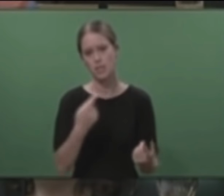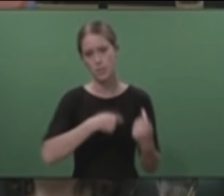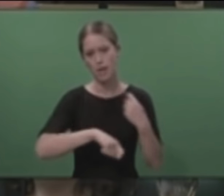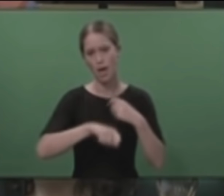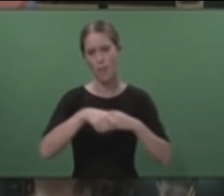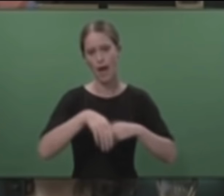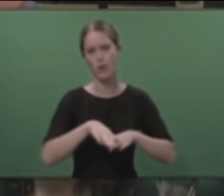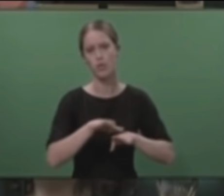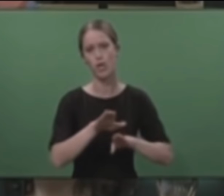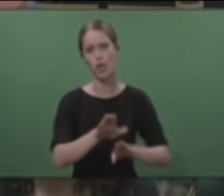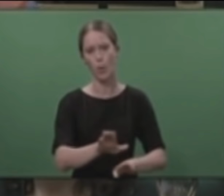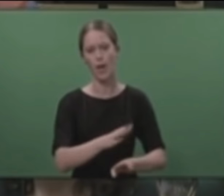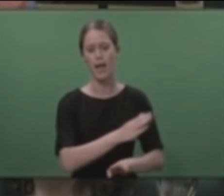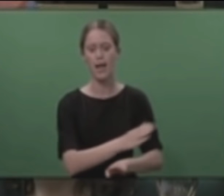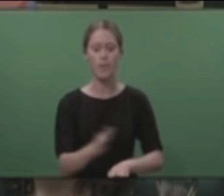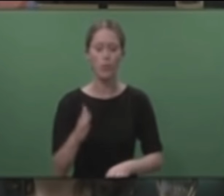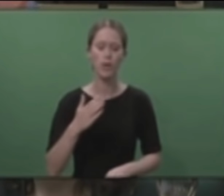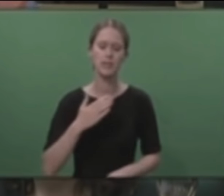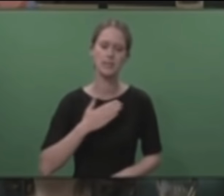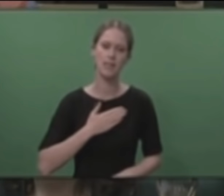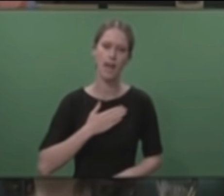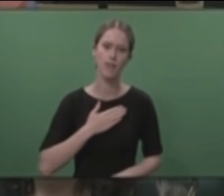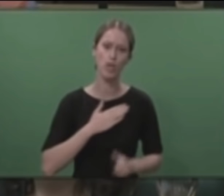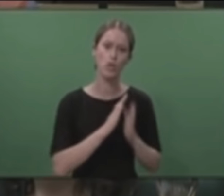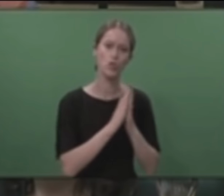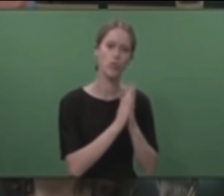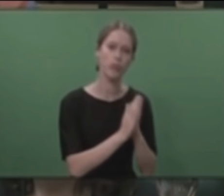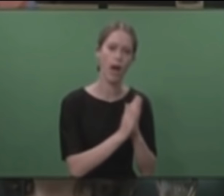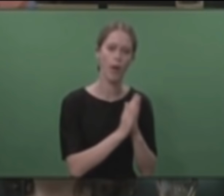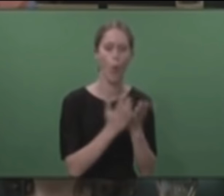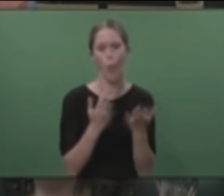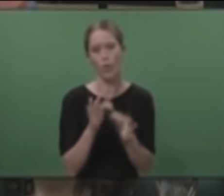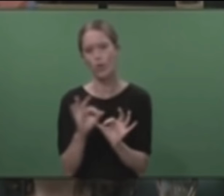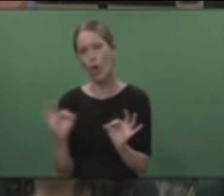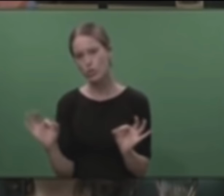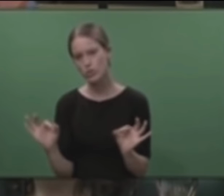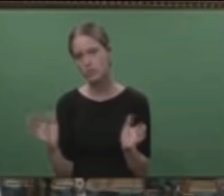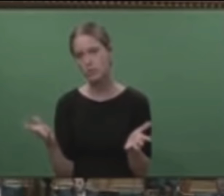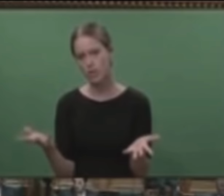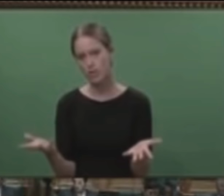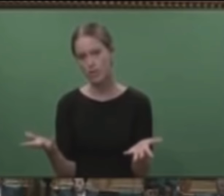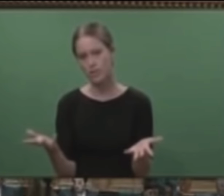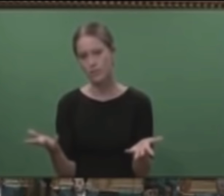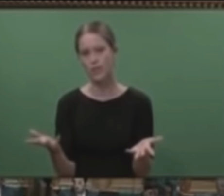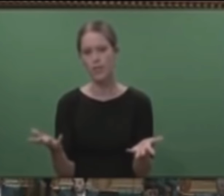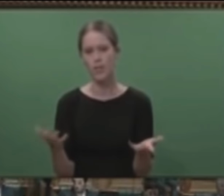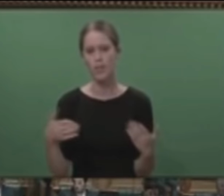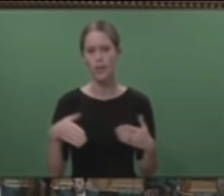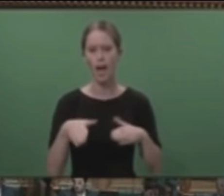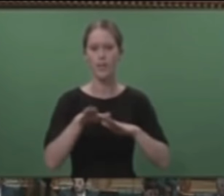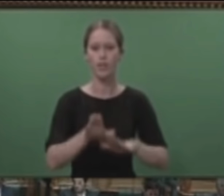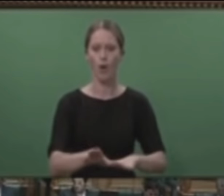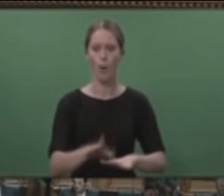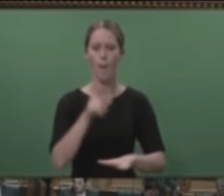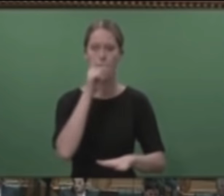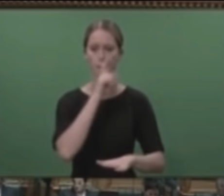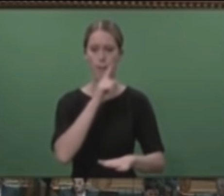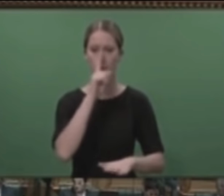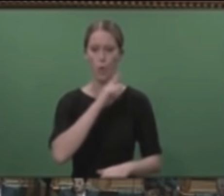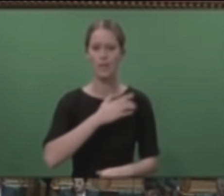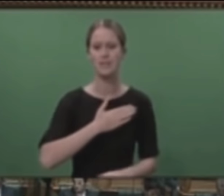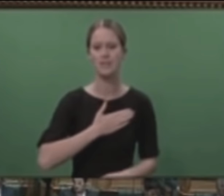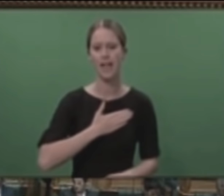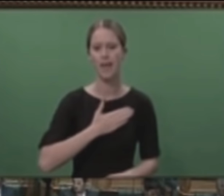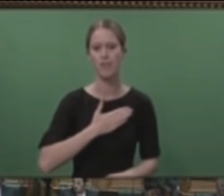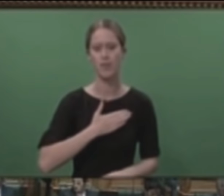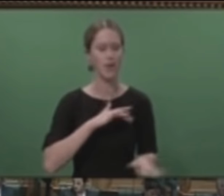where everyone is safe to pray or not, an Aotearoa where people are safe